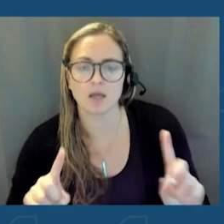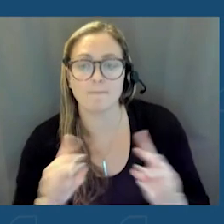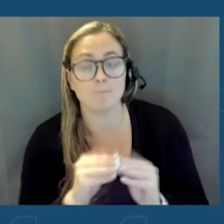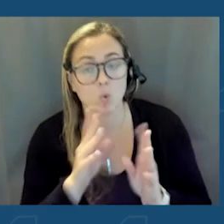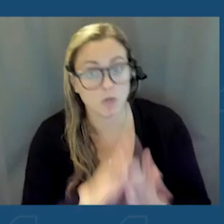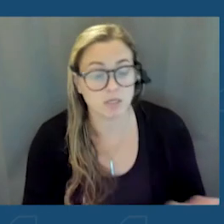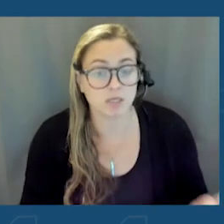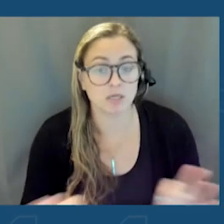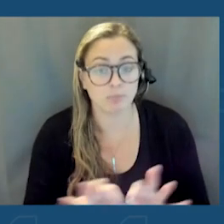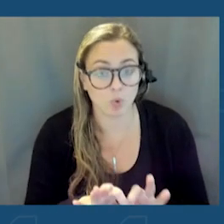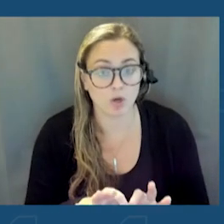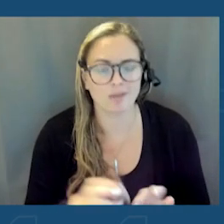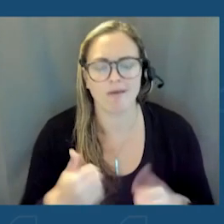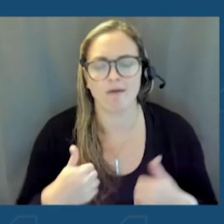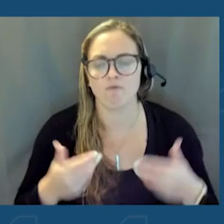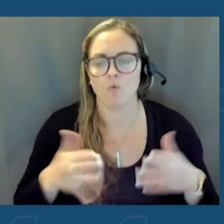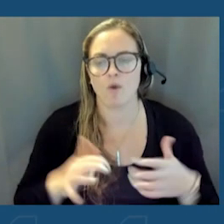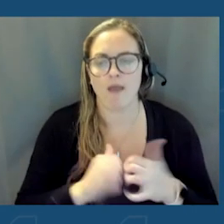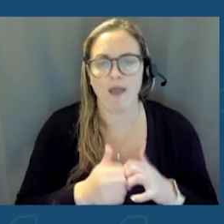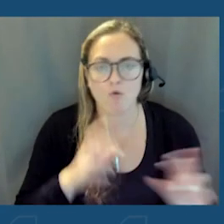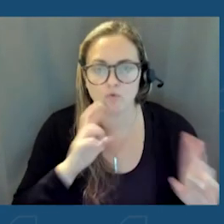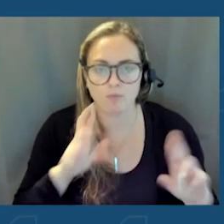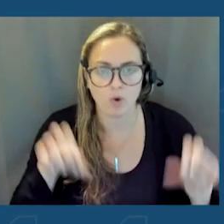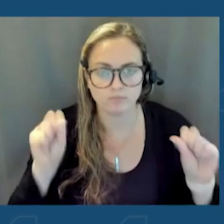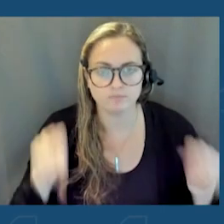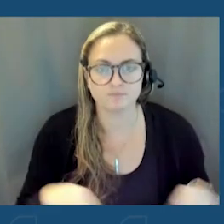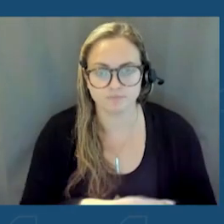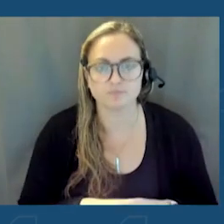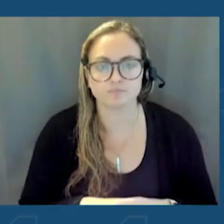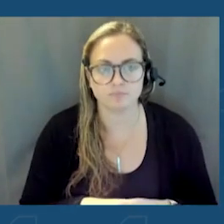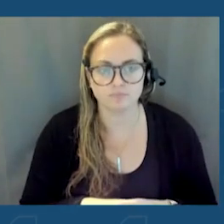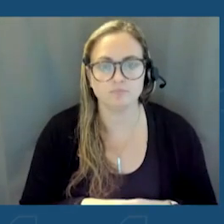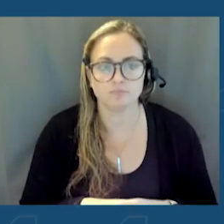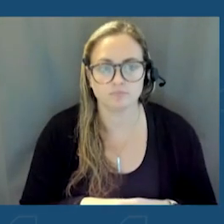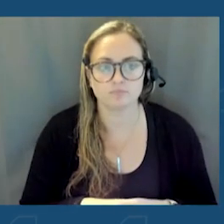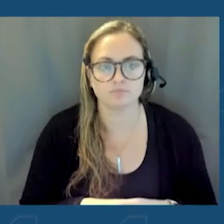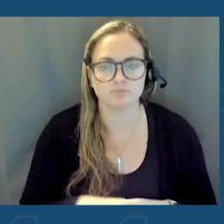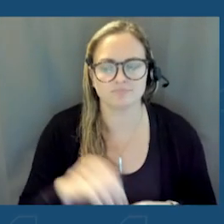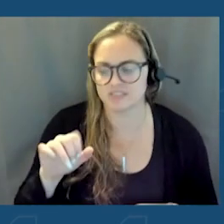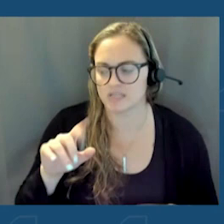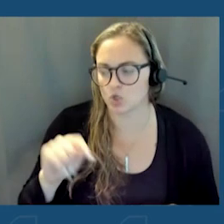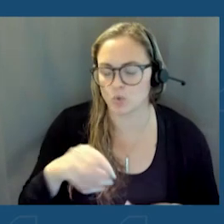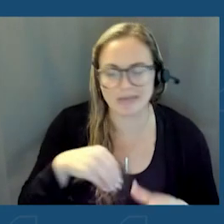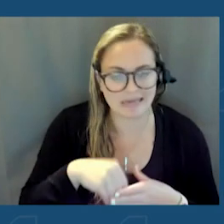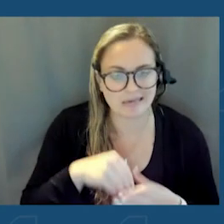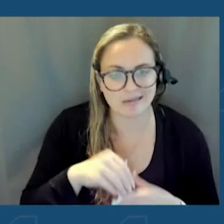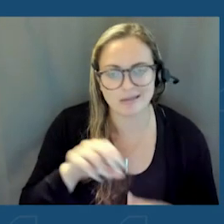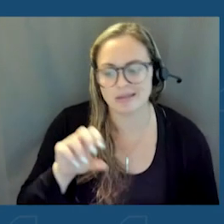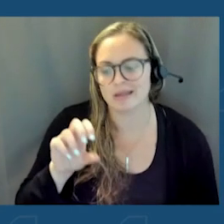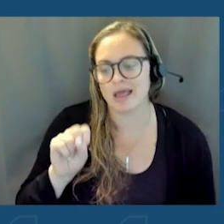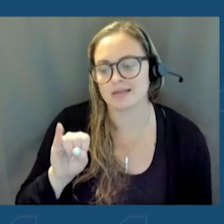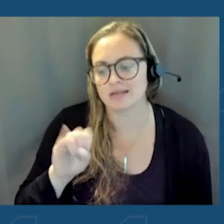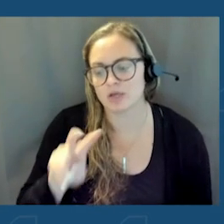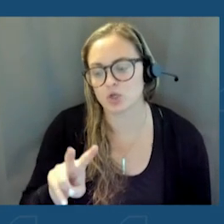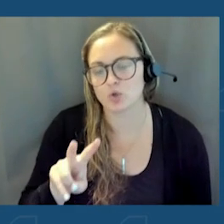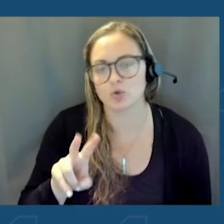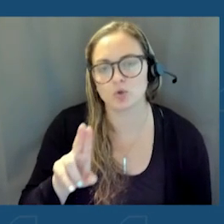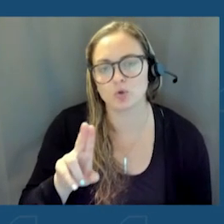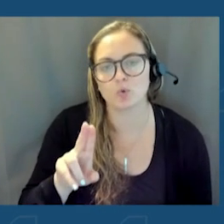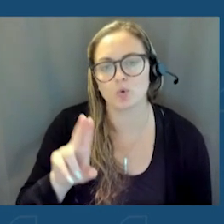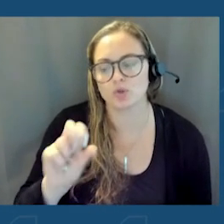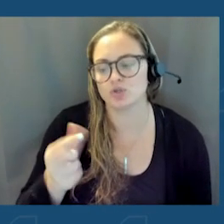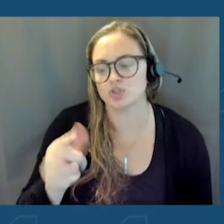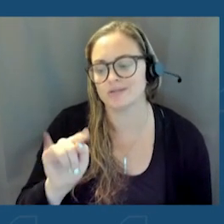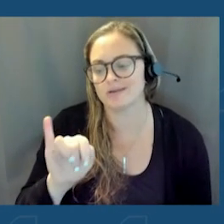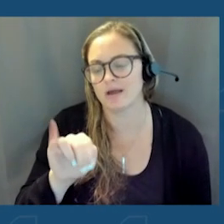we've given them a way to report that information up to that unit inside of SIU, that GTIU group that can